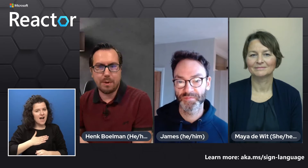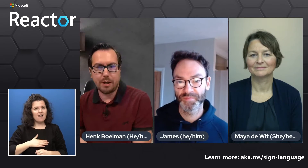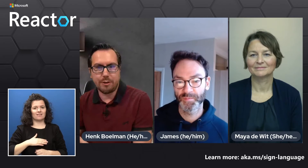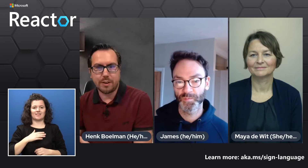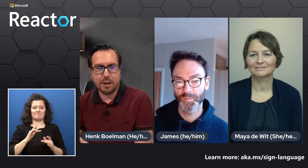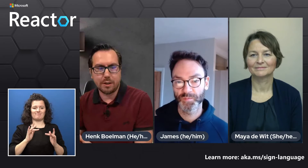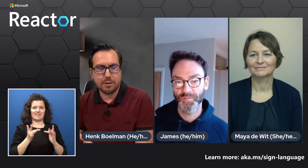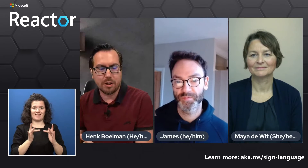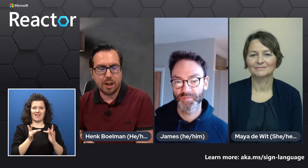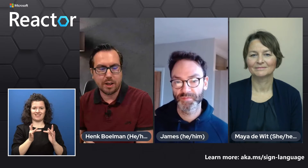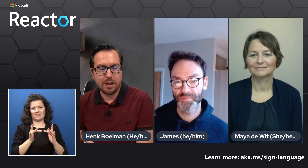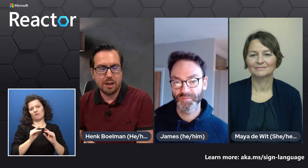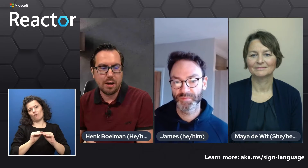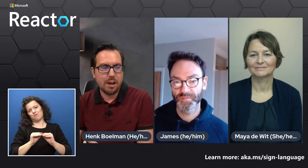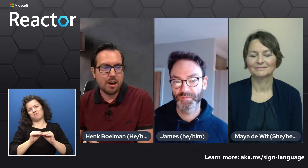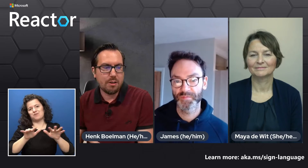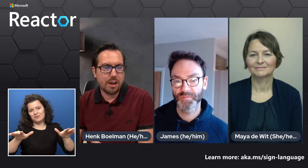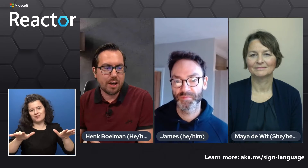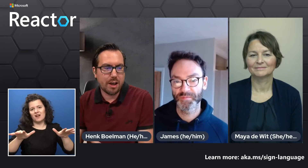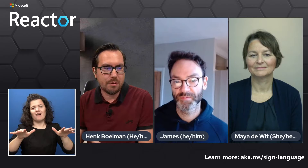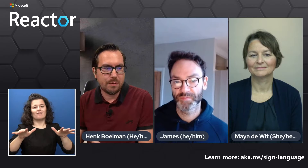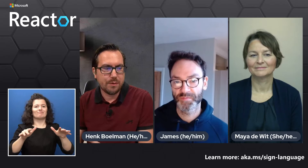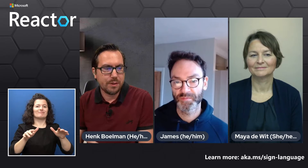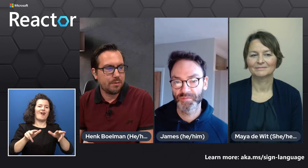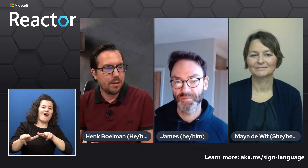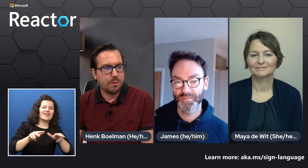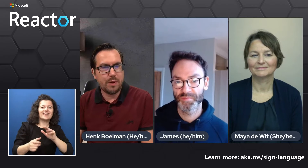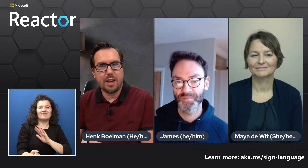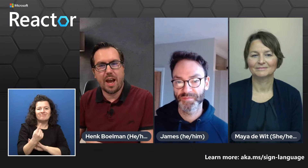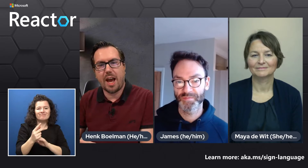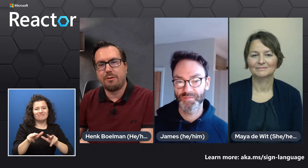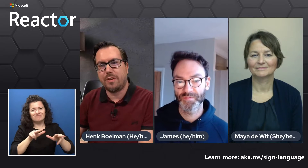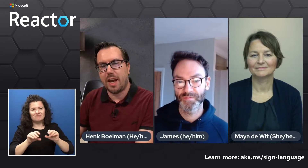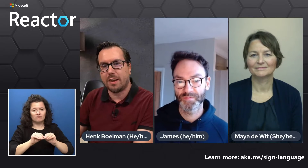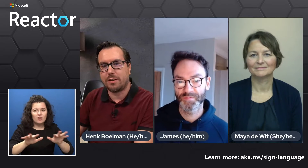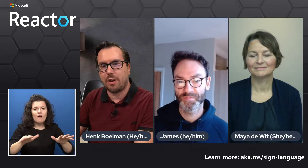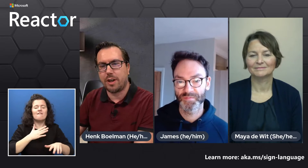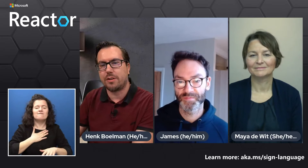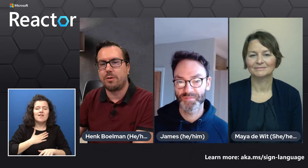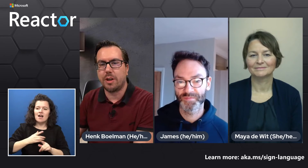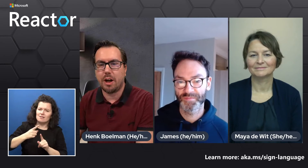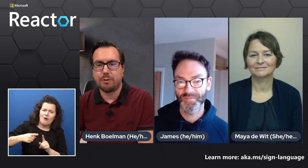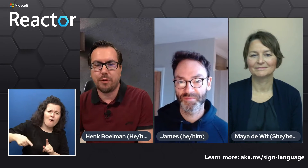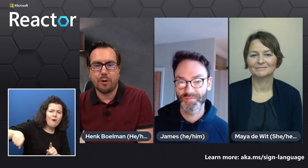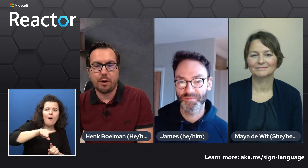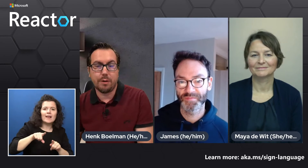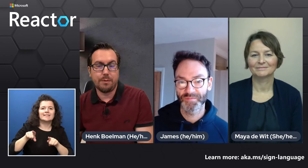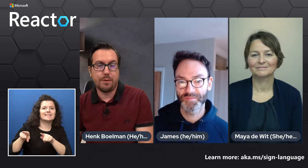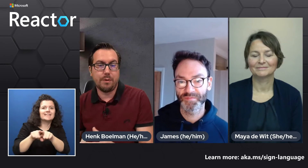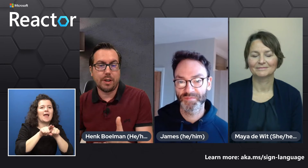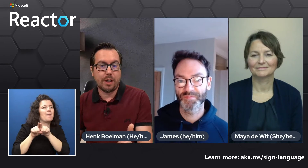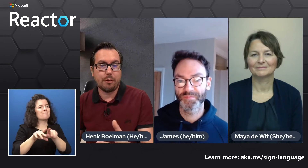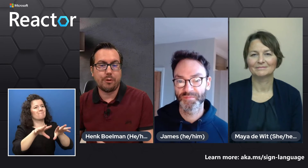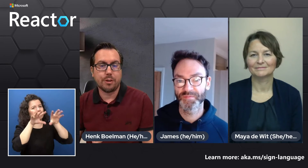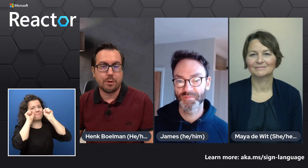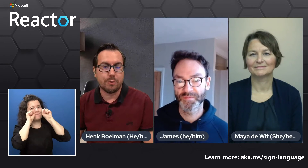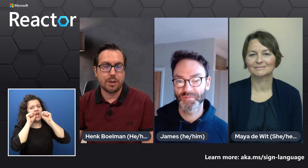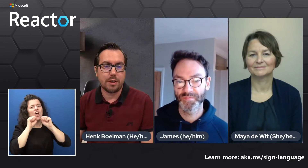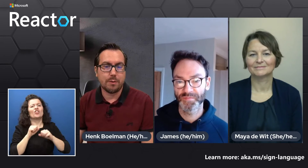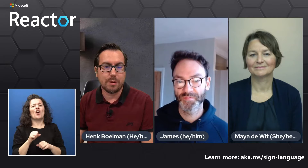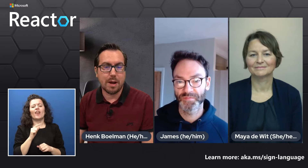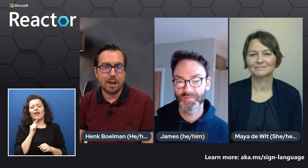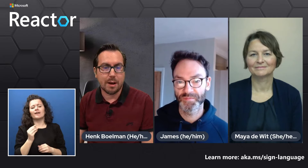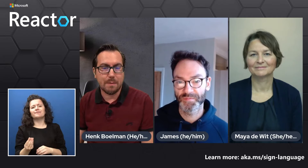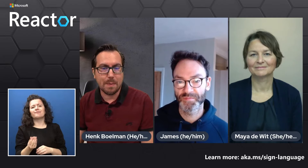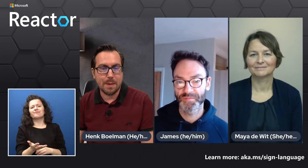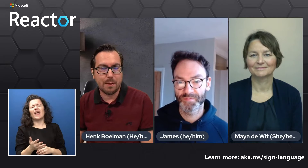can benefit. And it is not like, oh yeah, we have that, so that is good enough. Or what in our first conversation